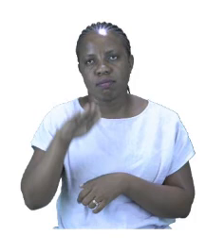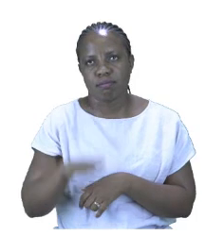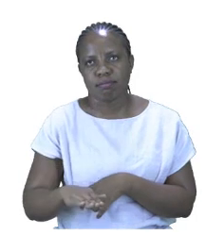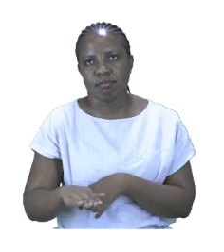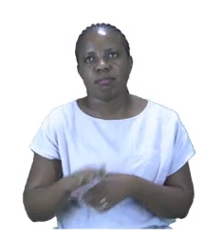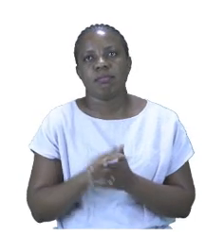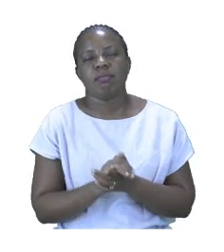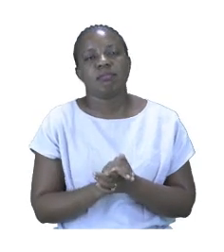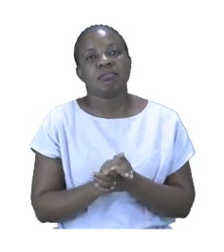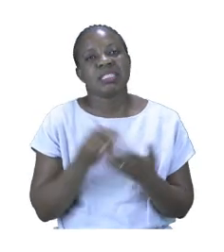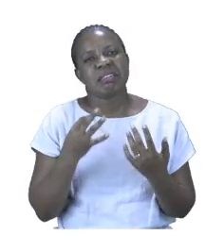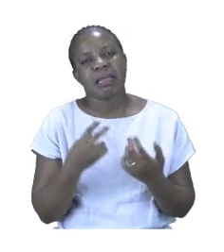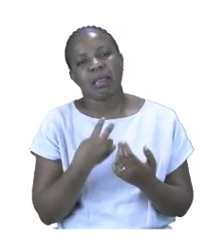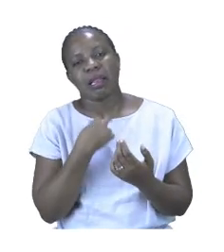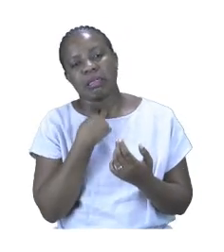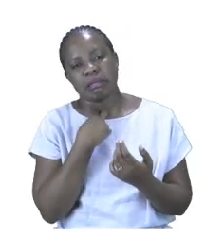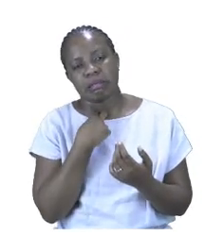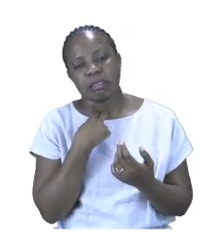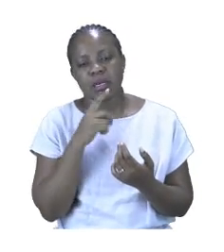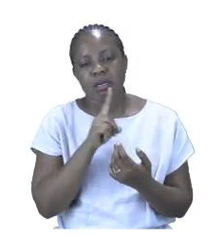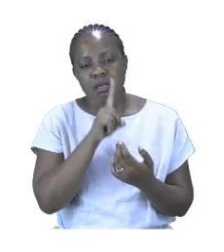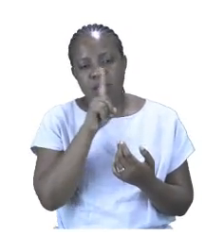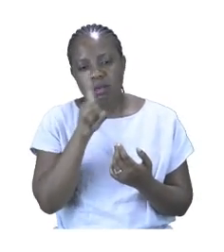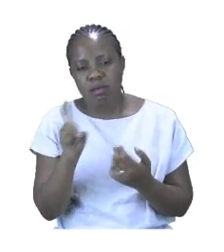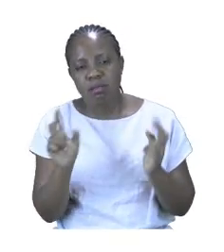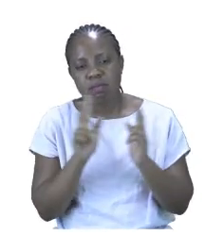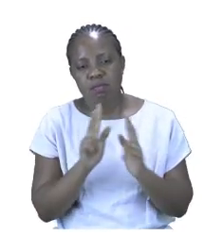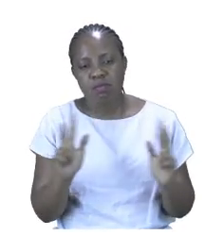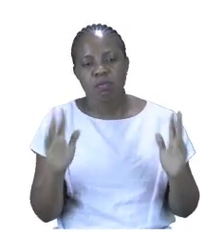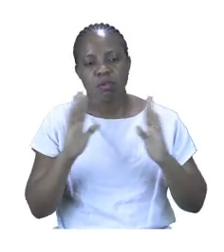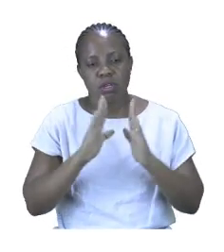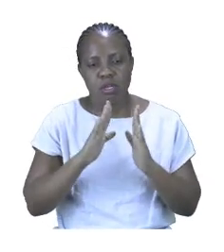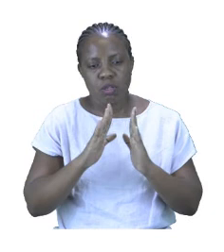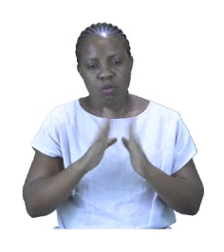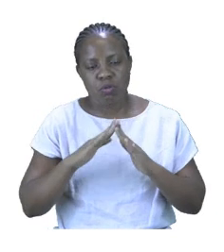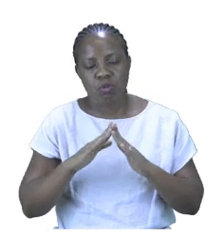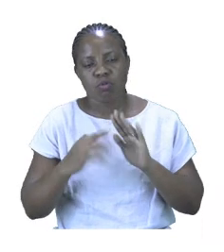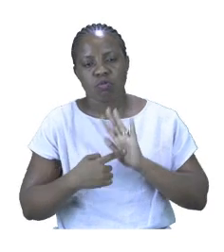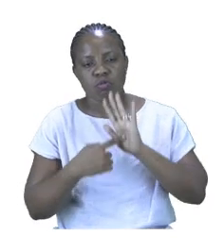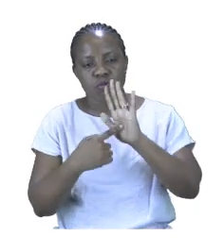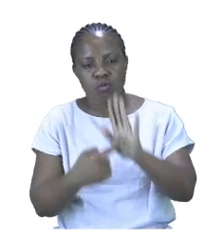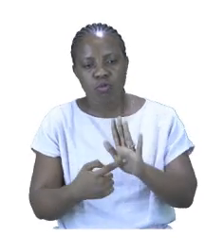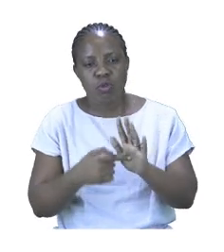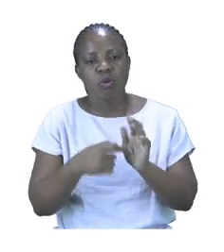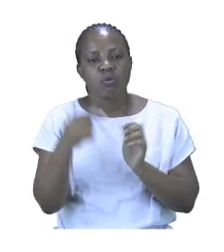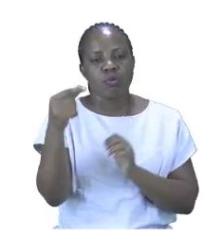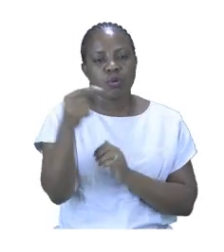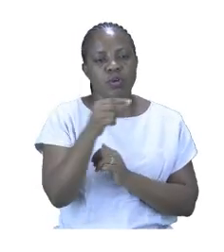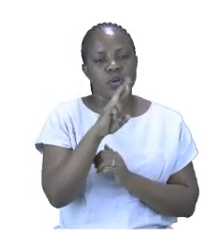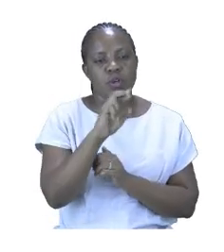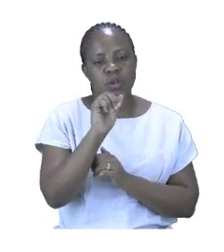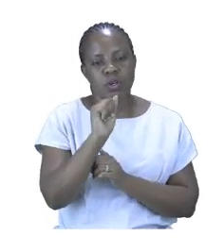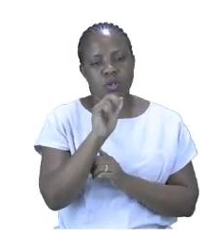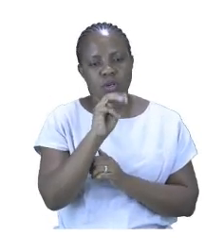show you what a kilogram looks like. And then from there, you will be able